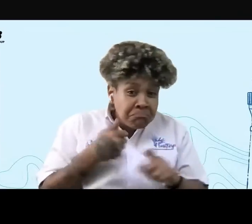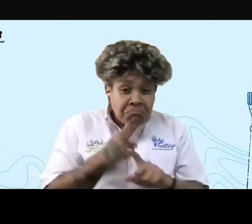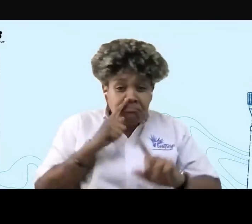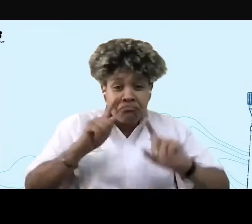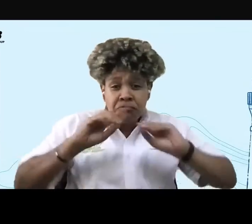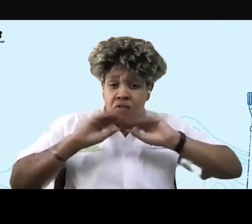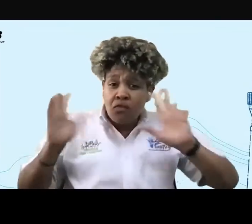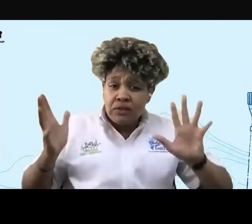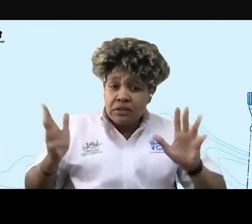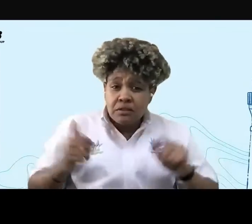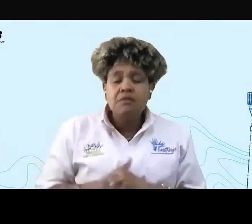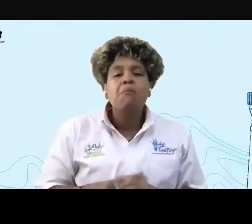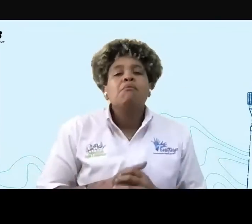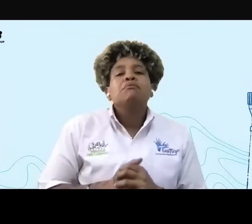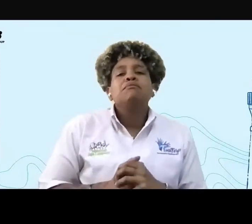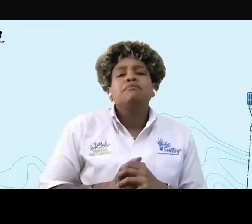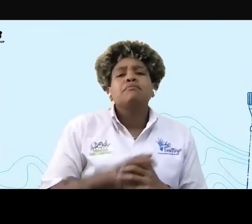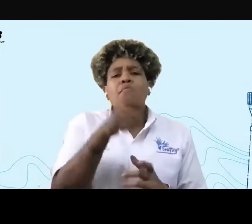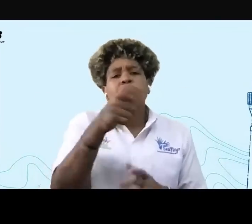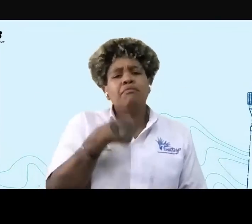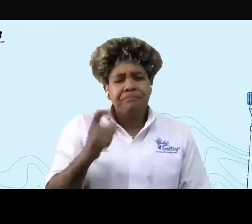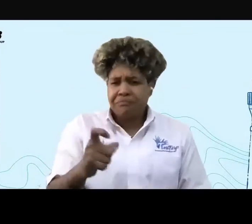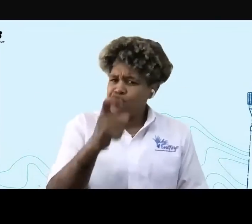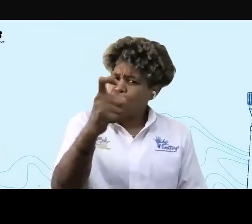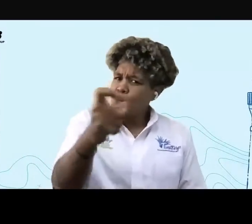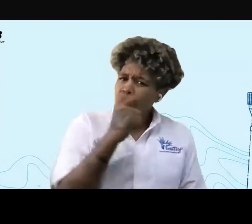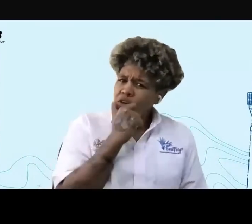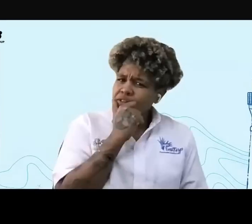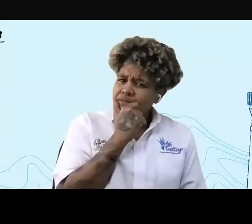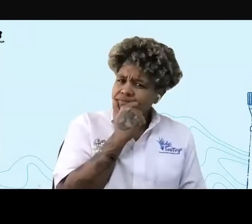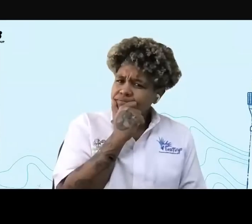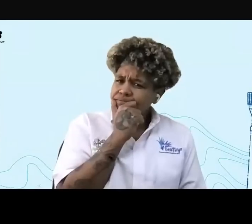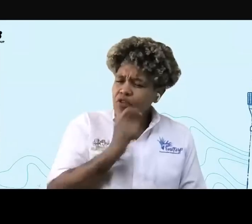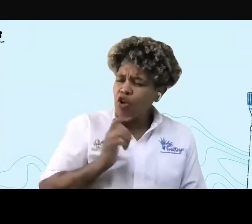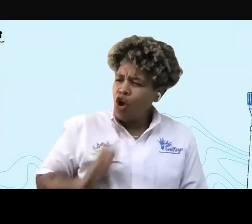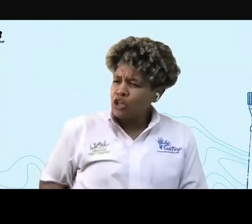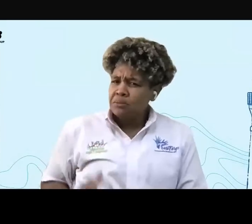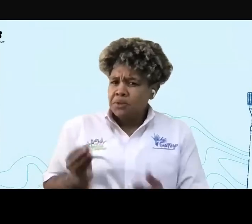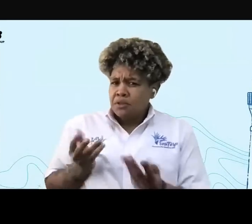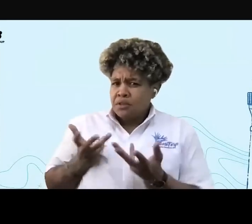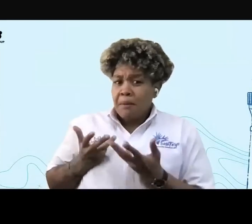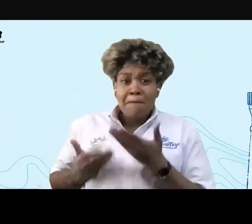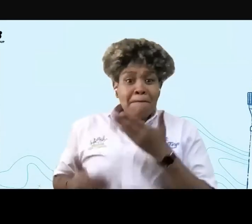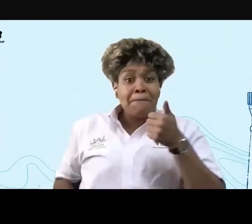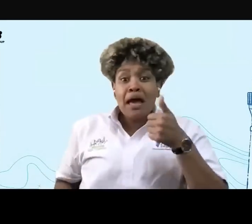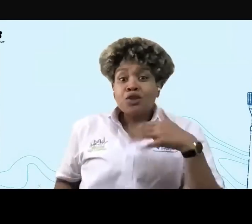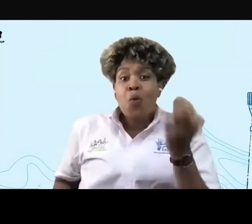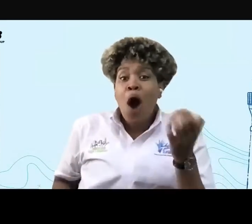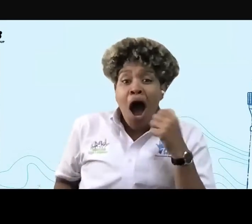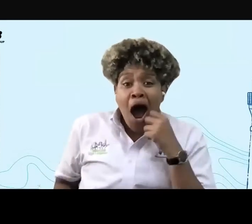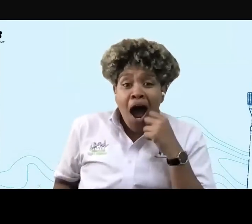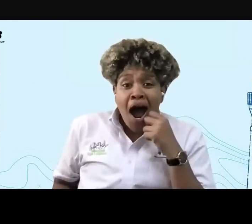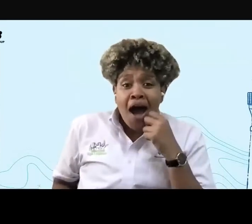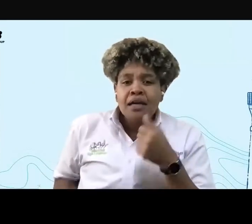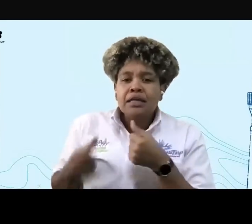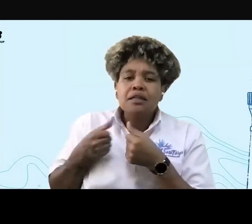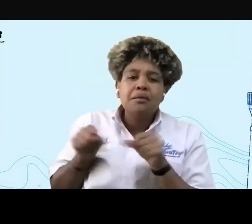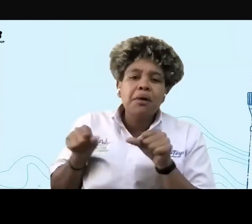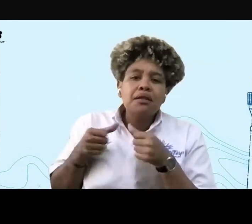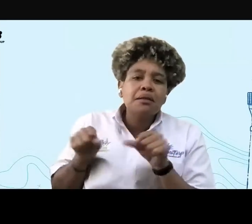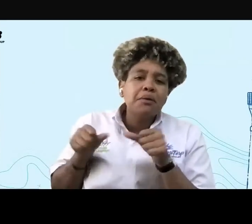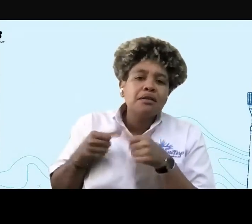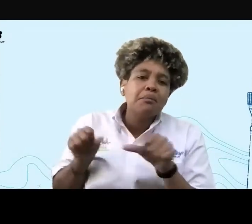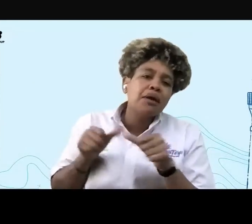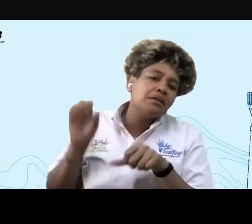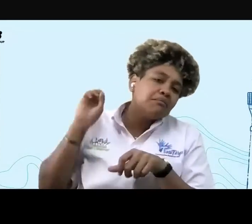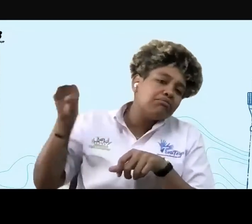obvious. And we have been rewarded by customers. The best reward is when they put deposits with us. So over the